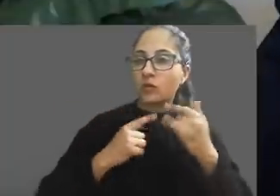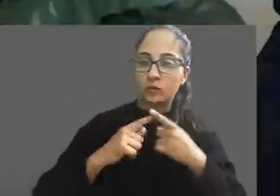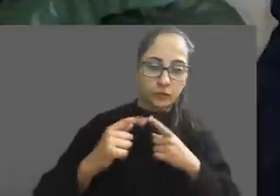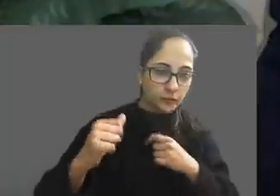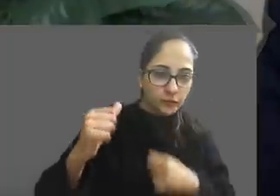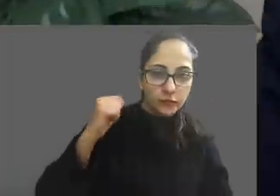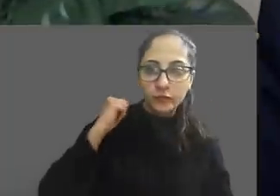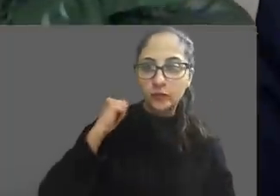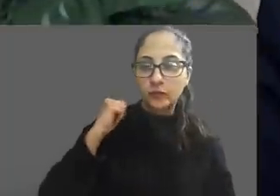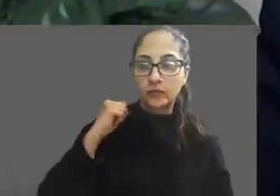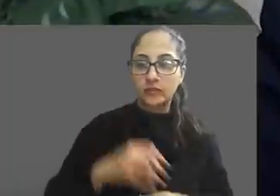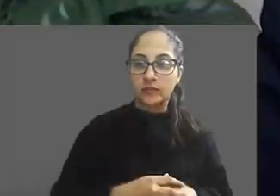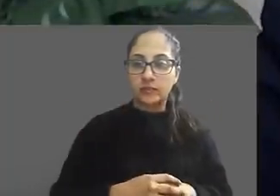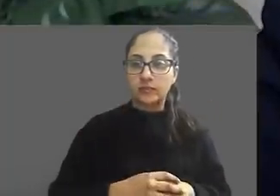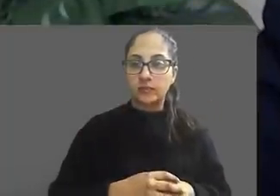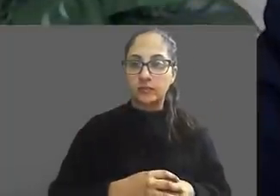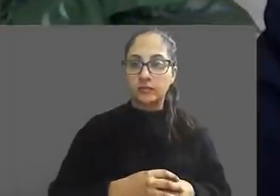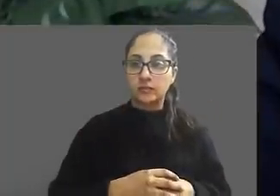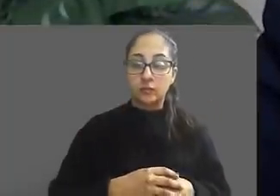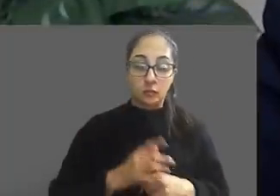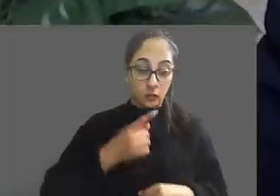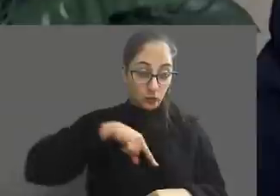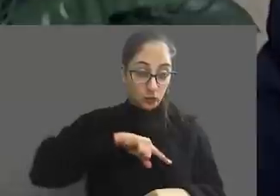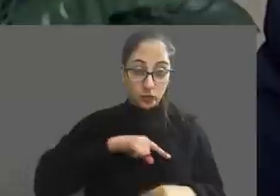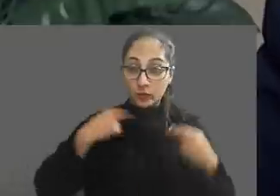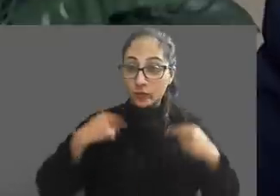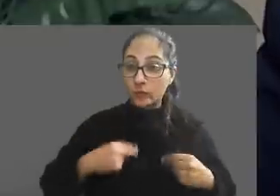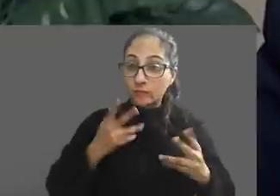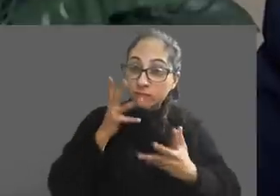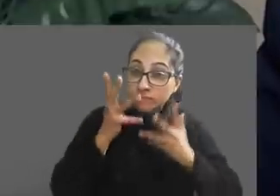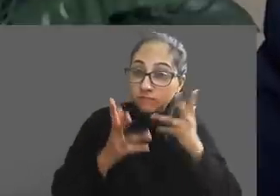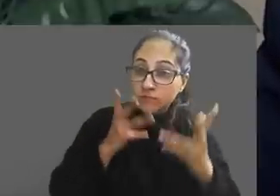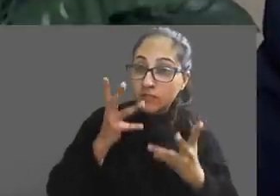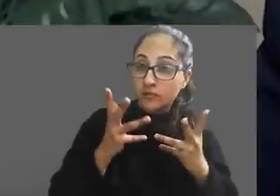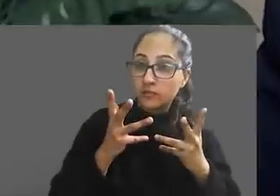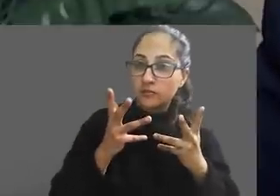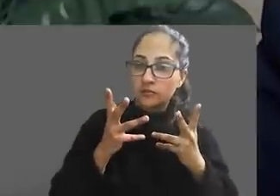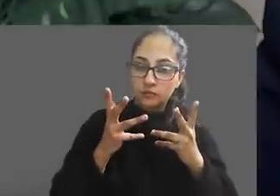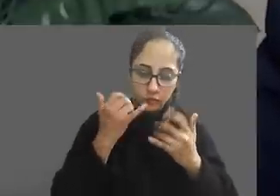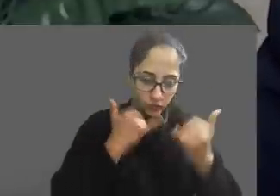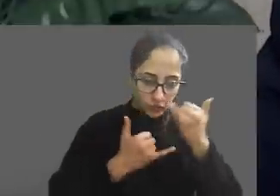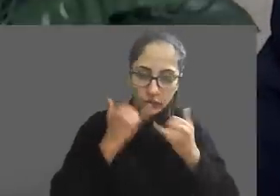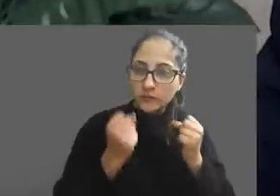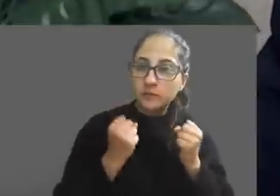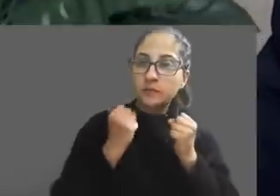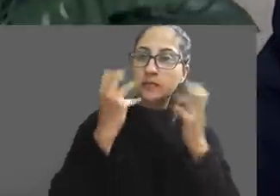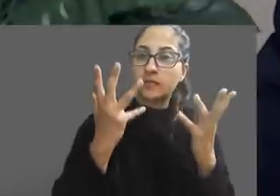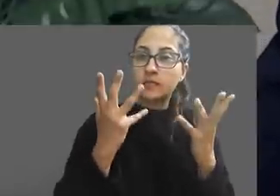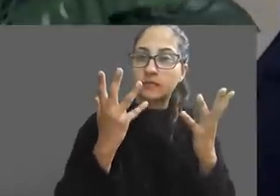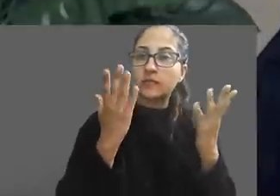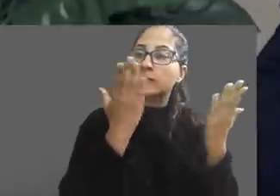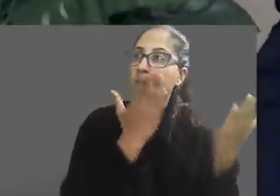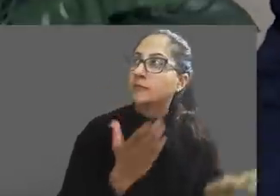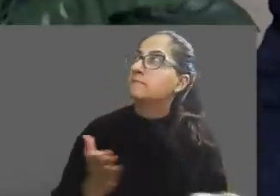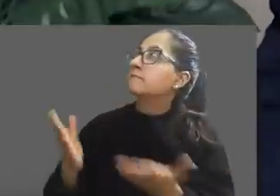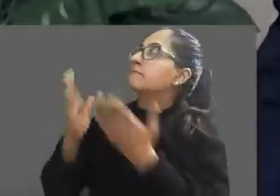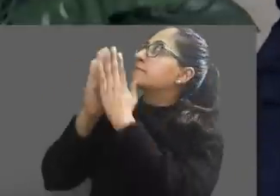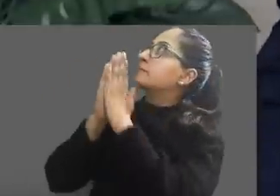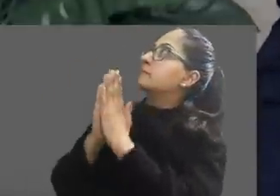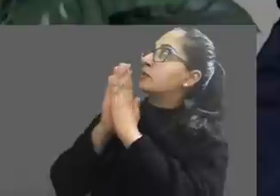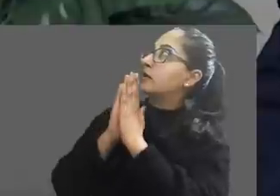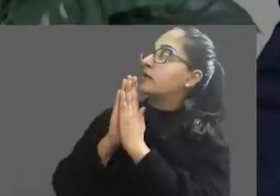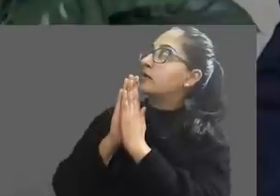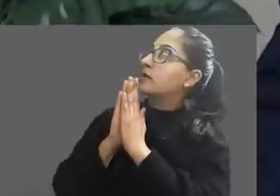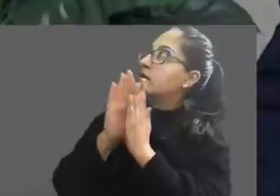grace. Similarly, recitation of Ventiginans at times of need gives us strength, and the tradition of